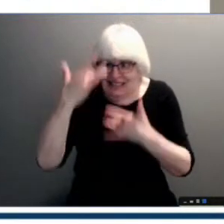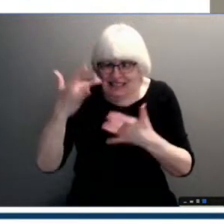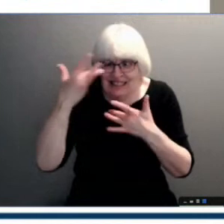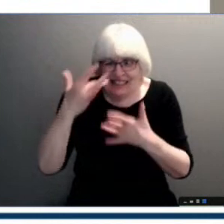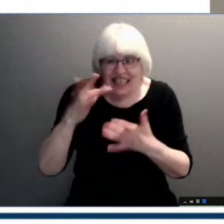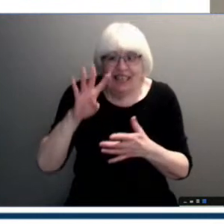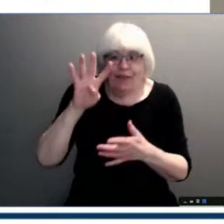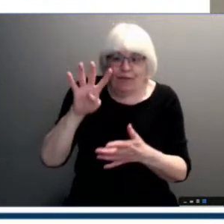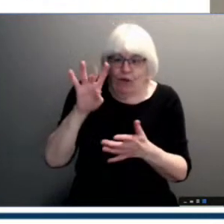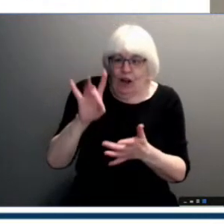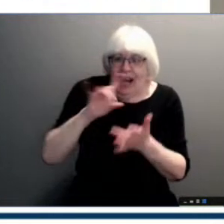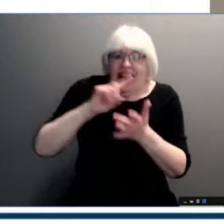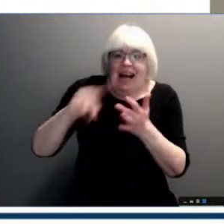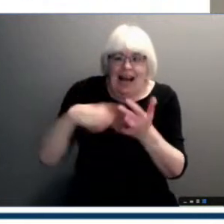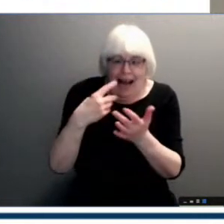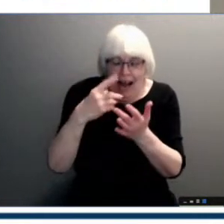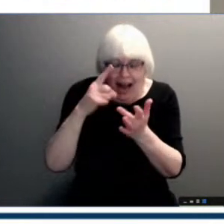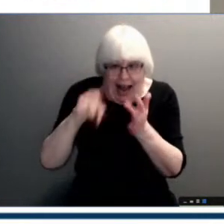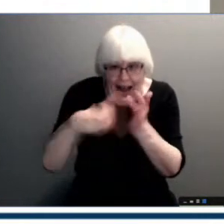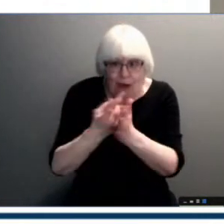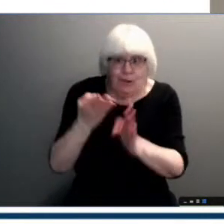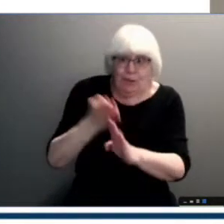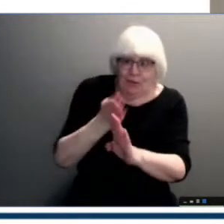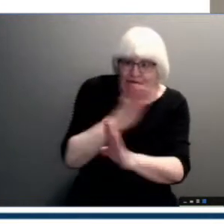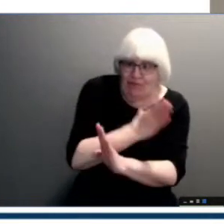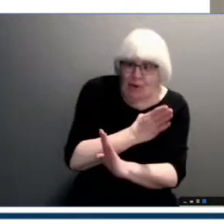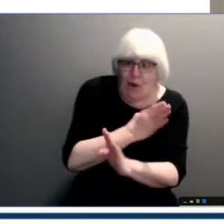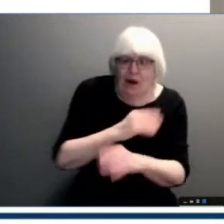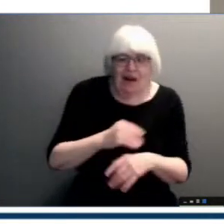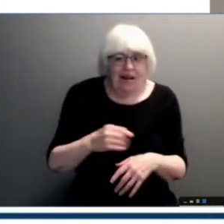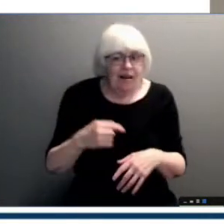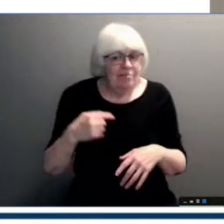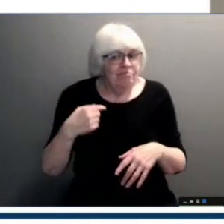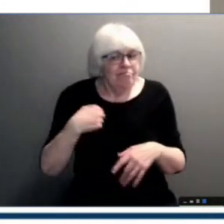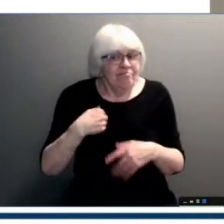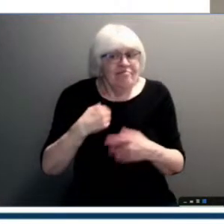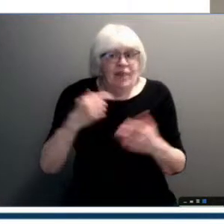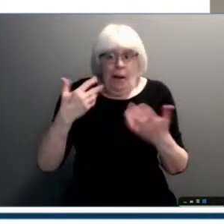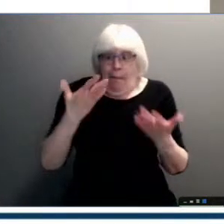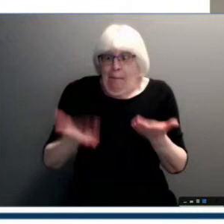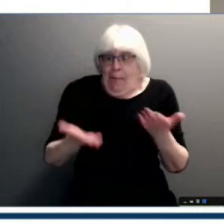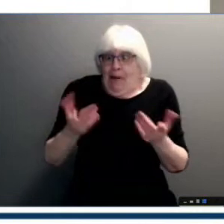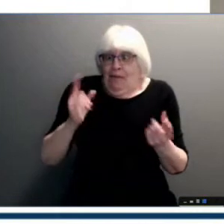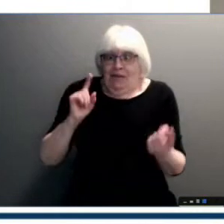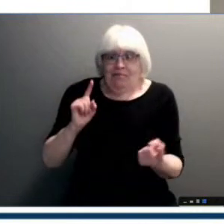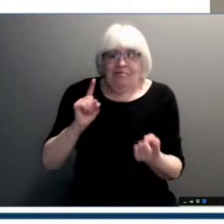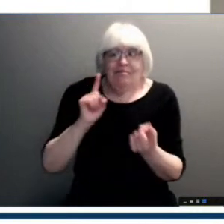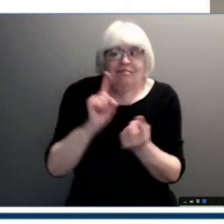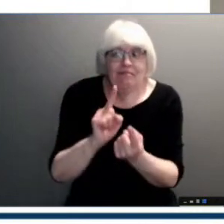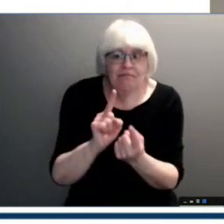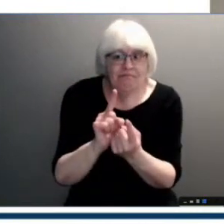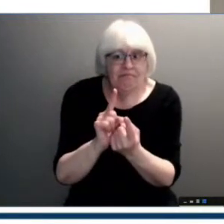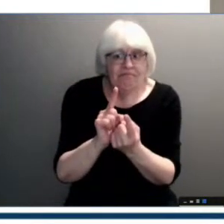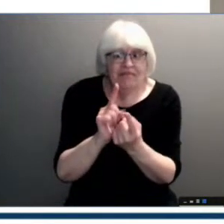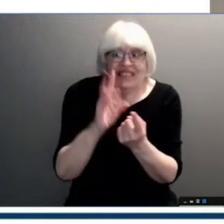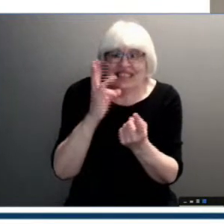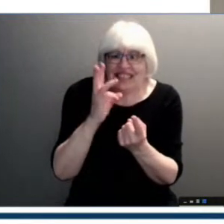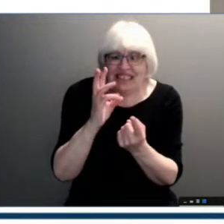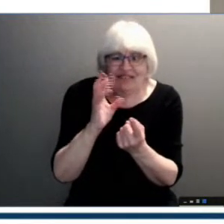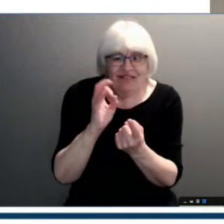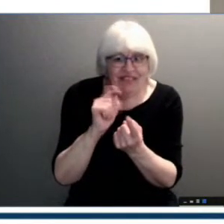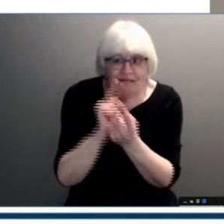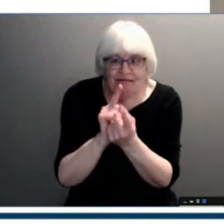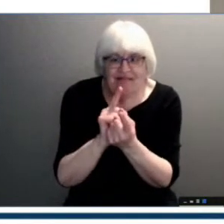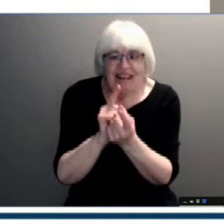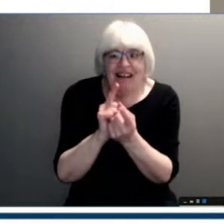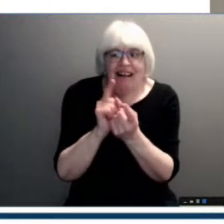contact means you were within 6 feet of a person for at least 15 minutes while indoors, that you care for that person at home.